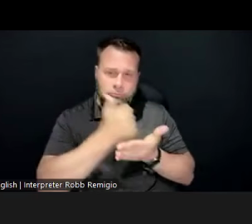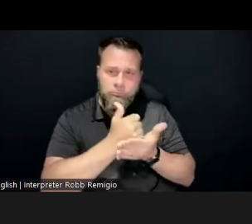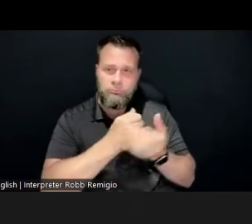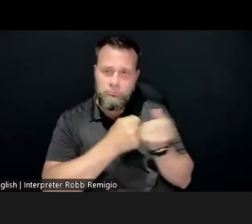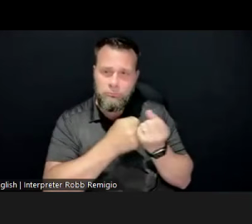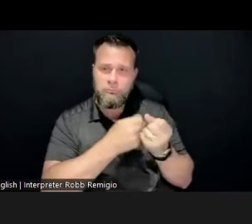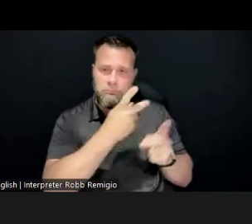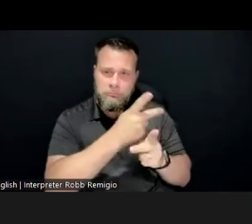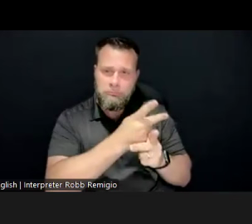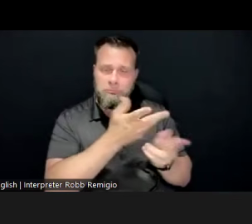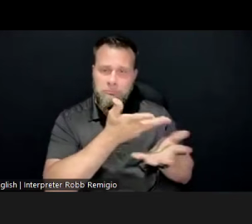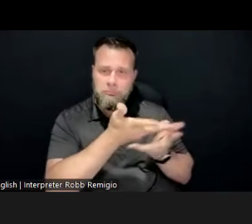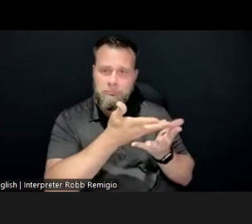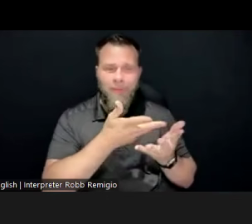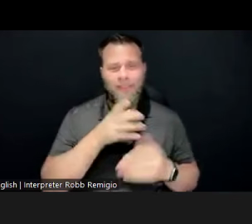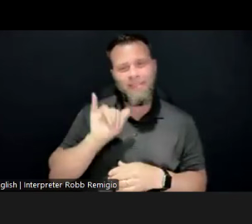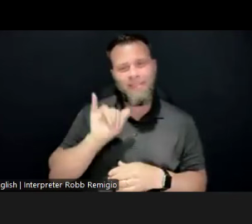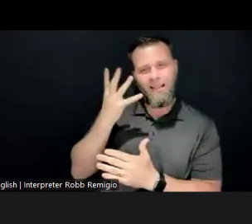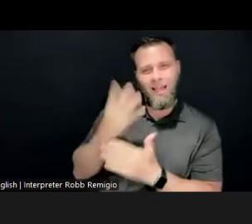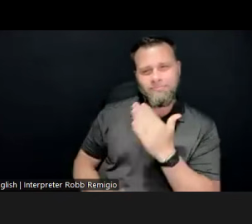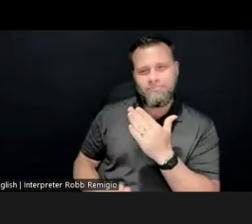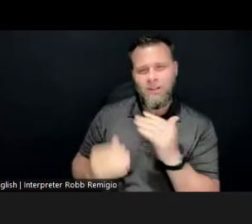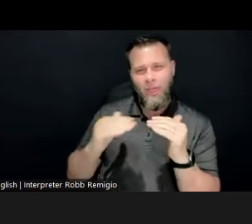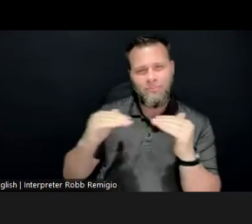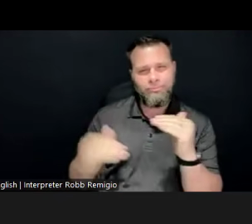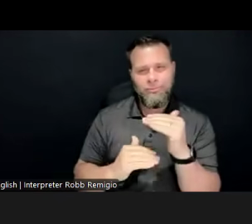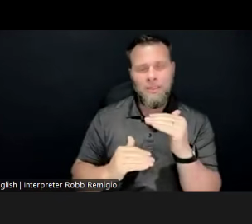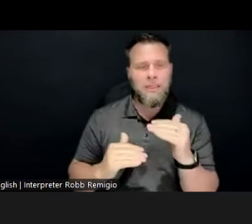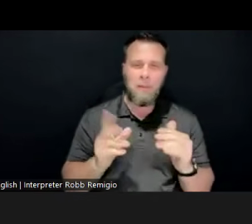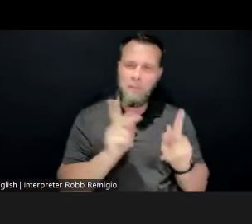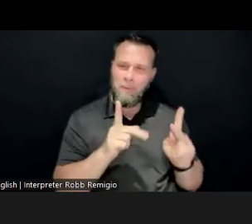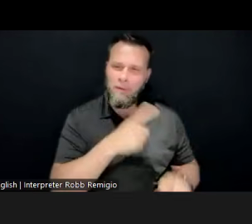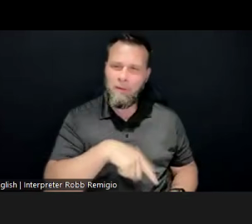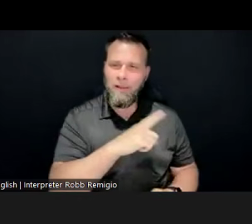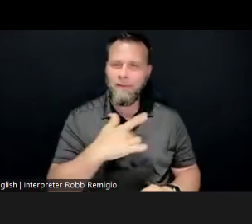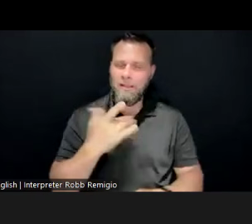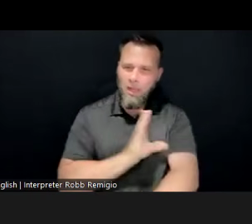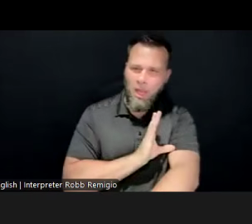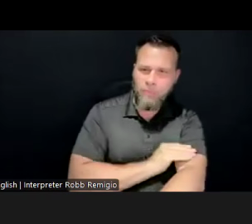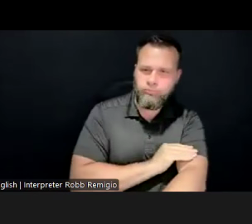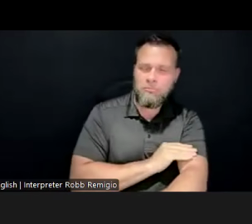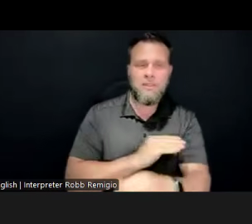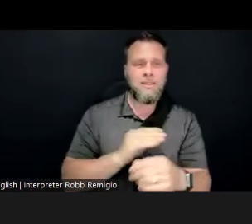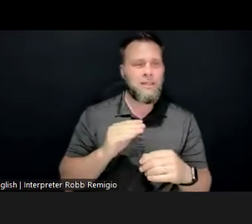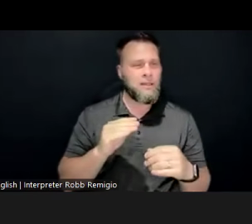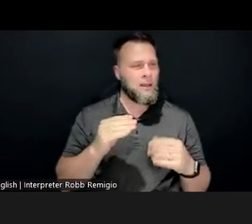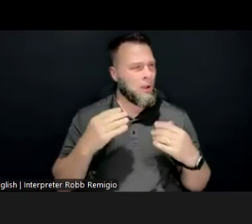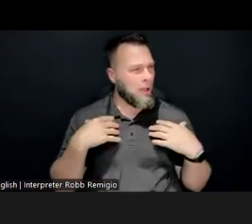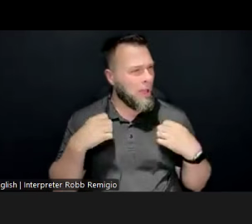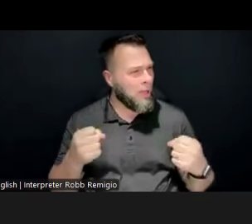of appropriate care or insufficient support led to some participants feeling powerless and worsening their health